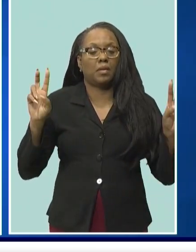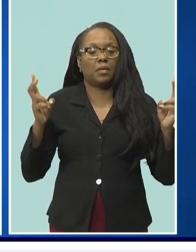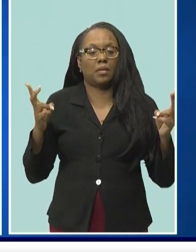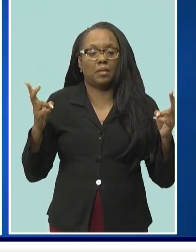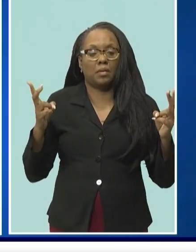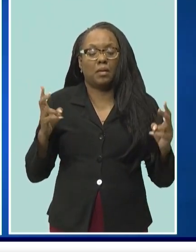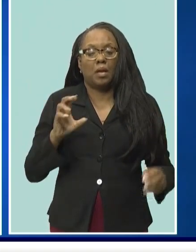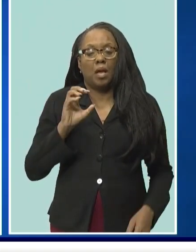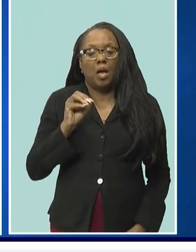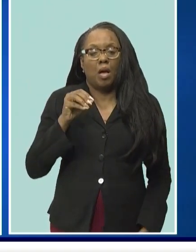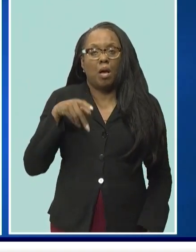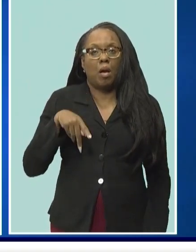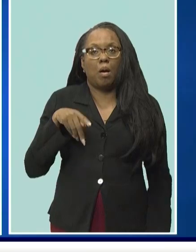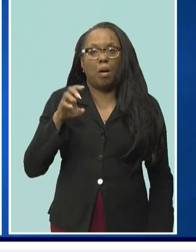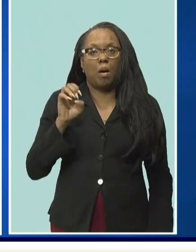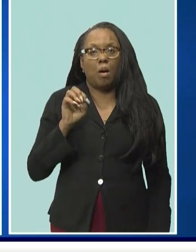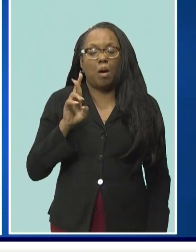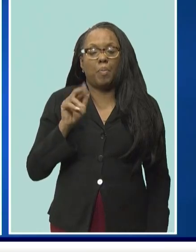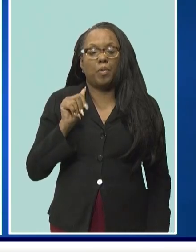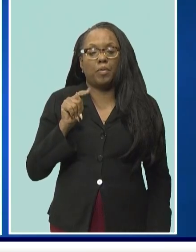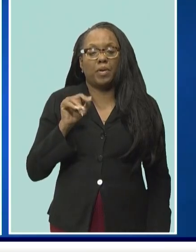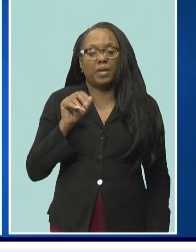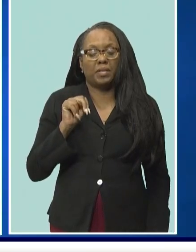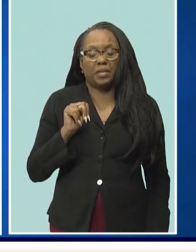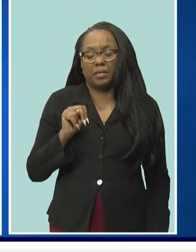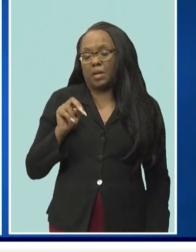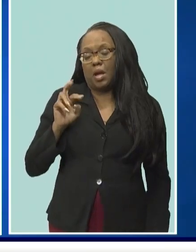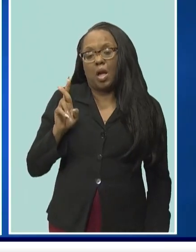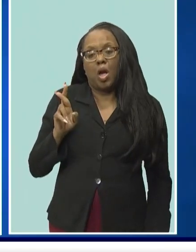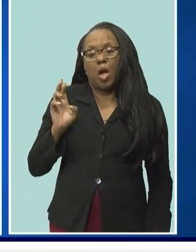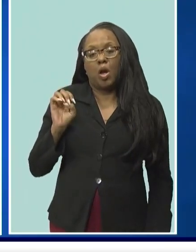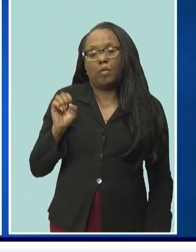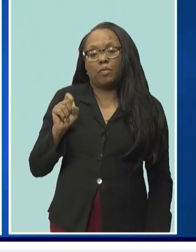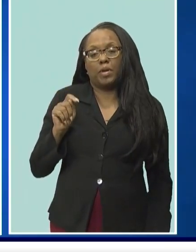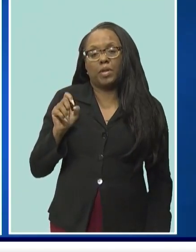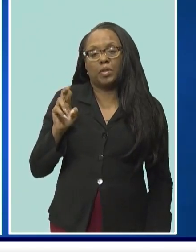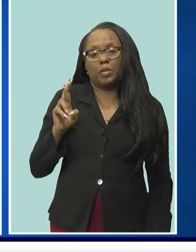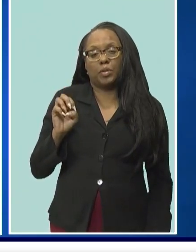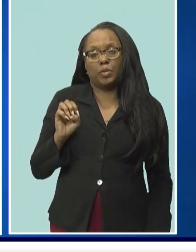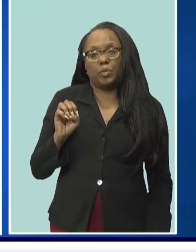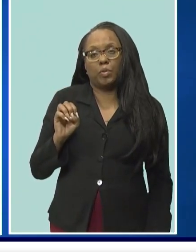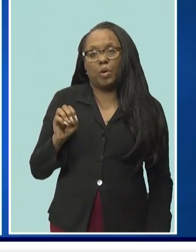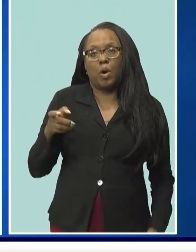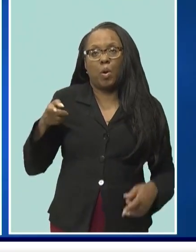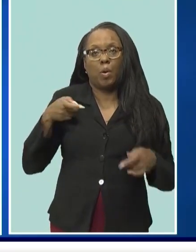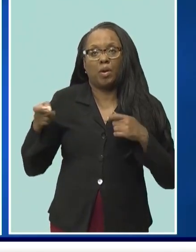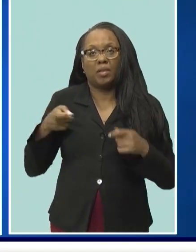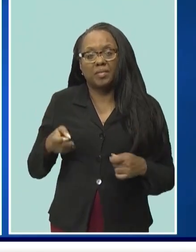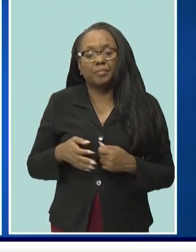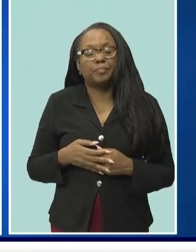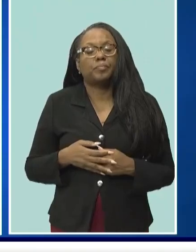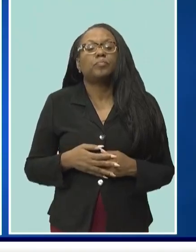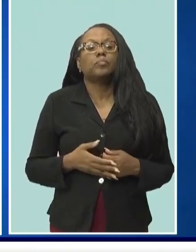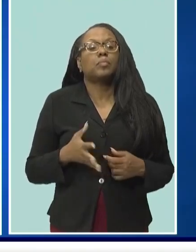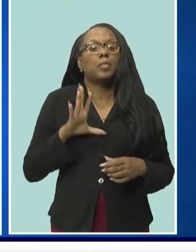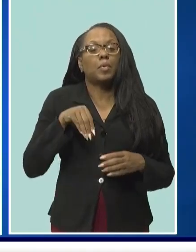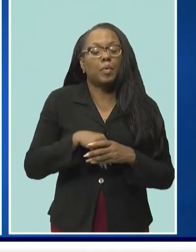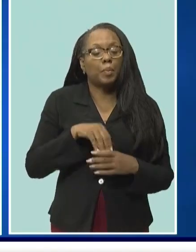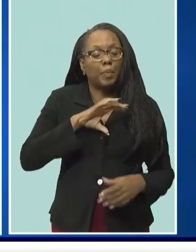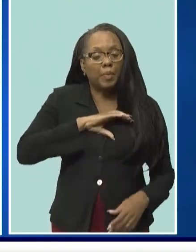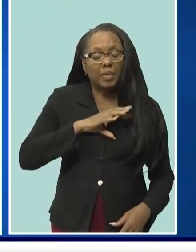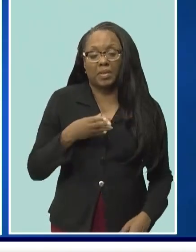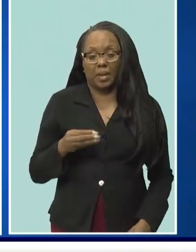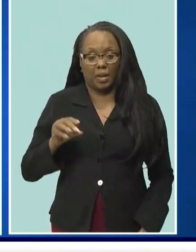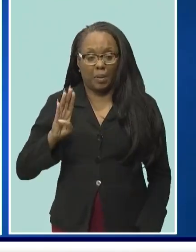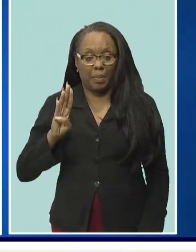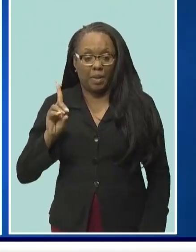Restore Order. The operation is made up of 86 police personnel and an unlimited number of BDF personnel.